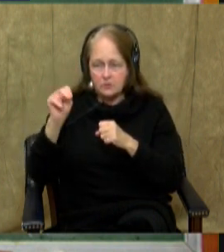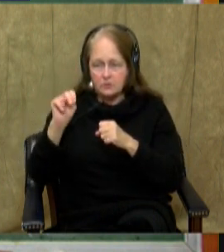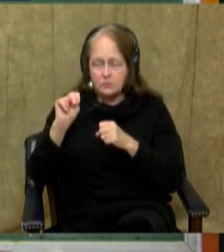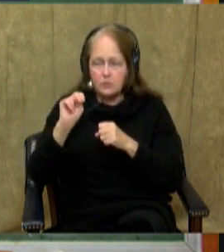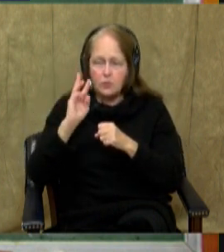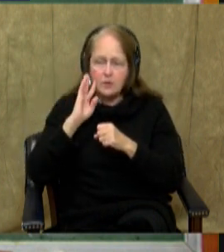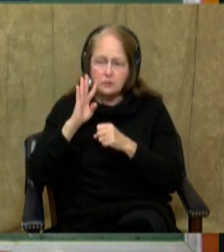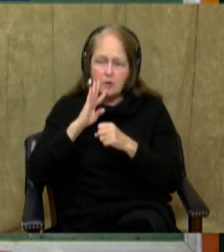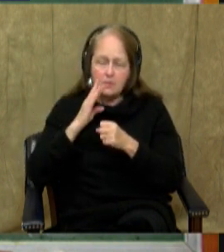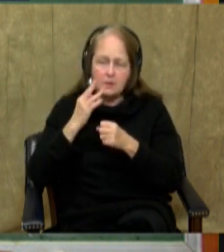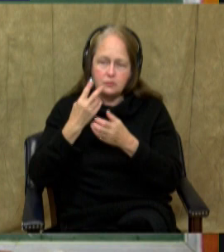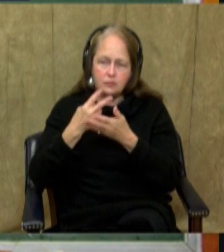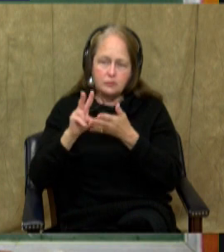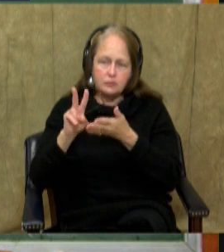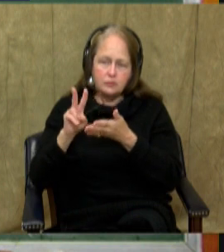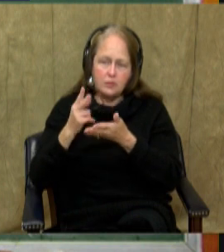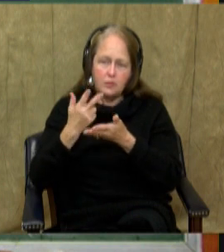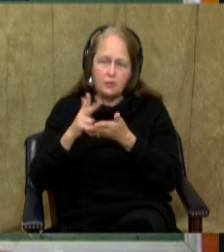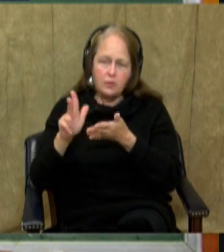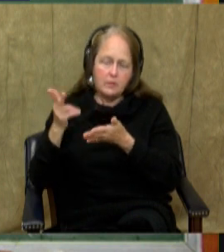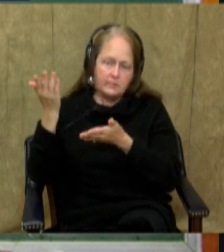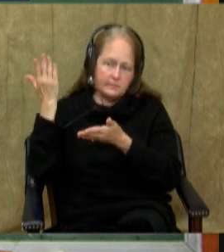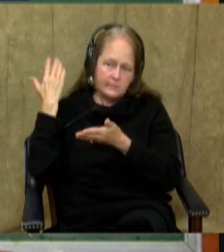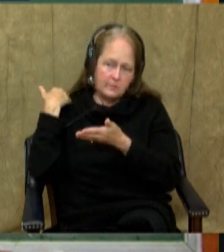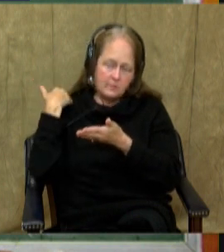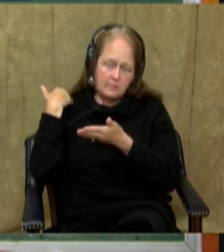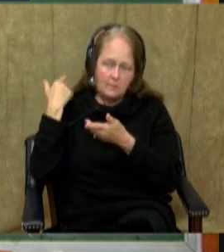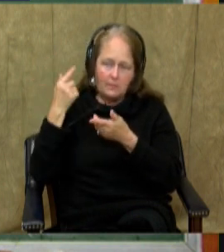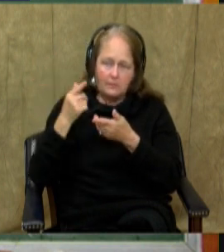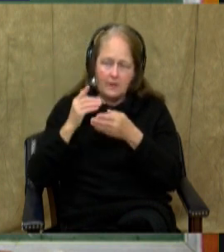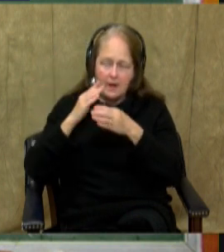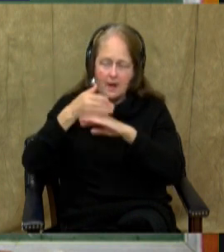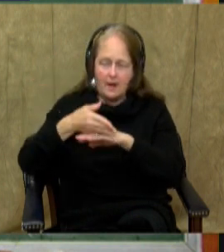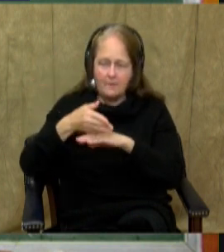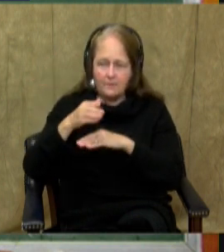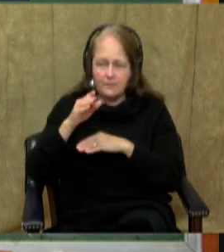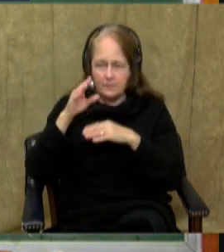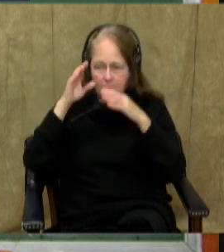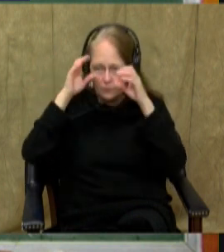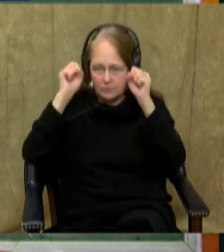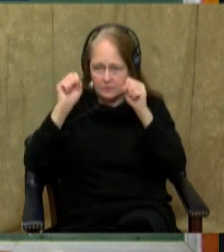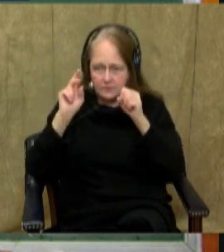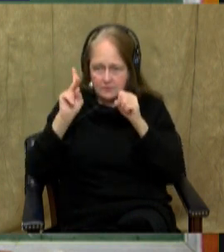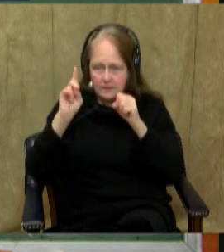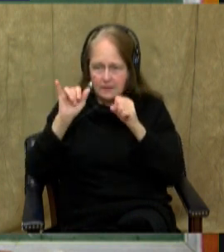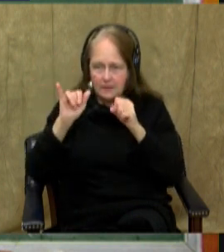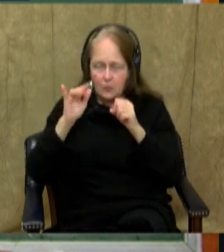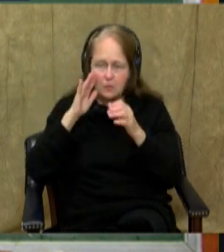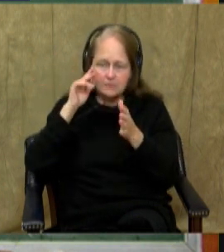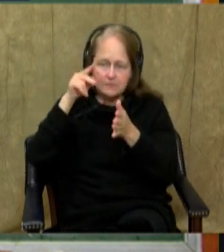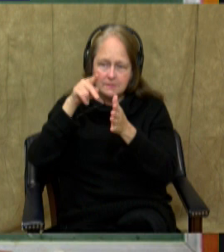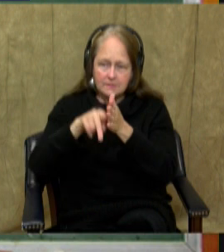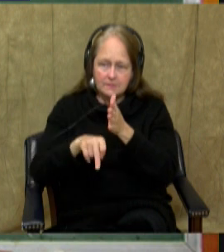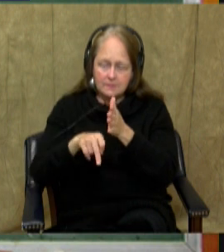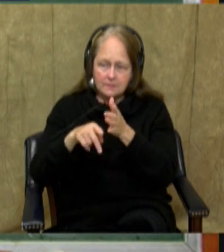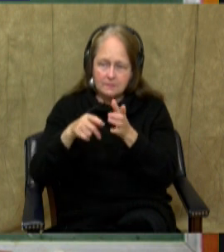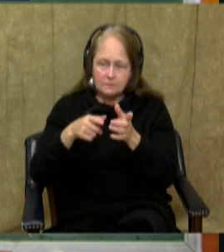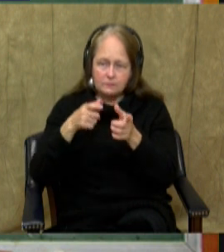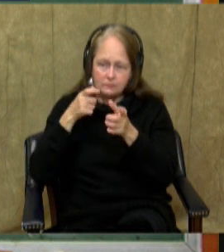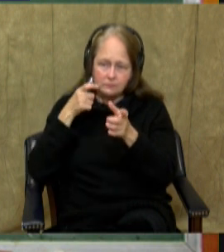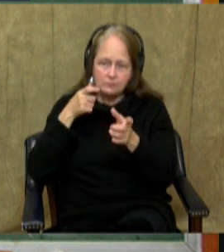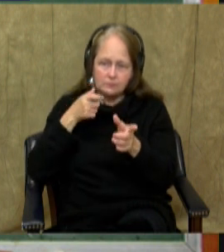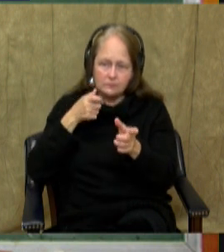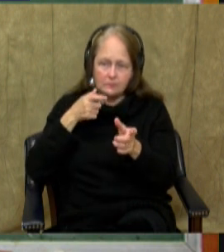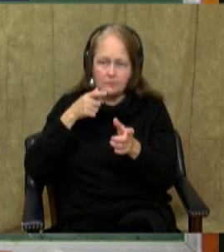weeks ago. He was the successor to President Kennedy after he was assassinated. All right, and he, like